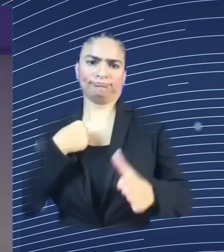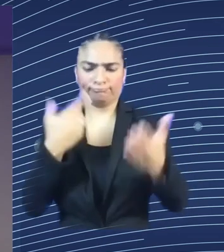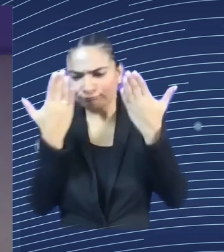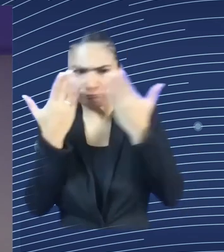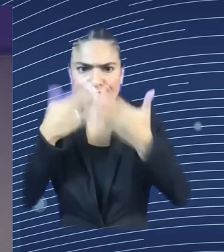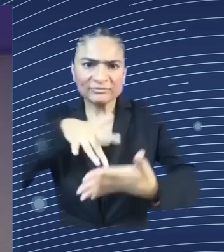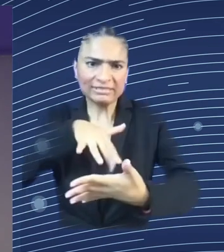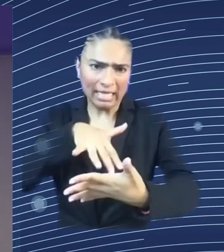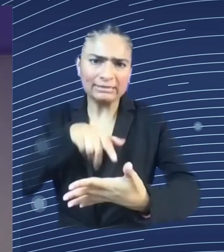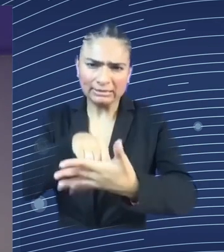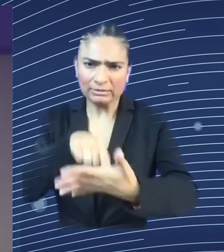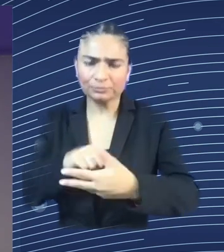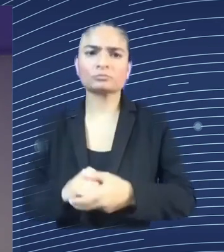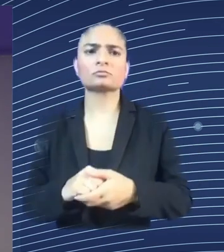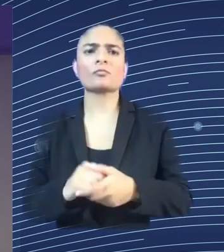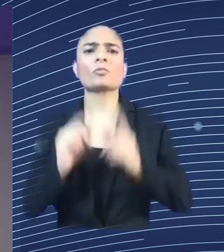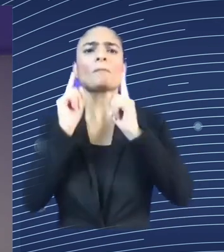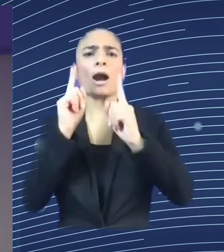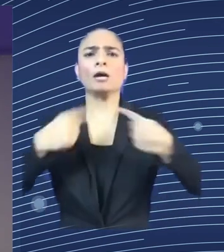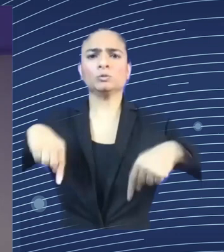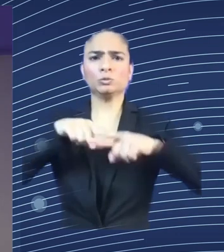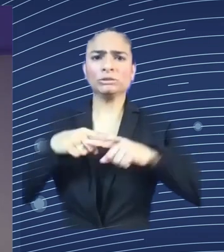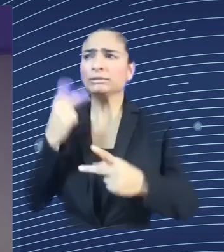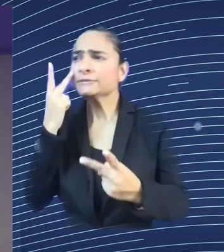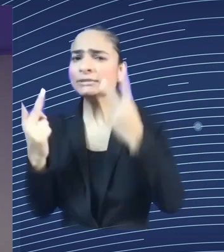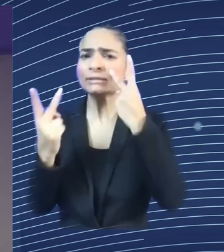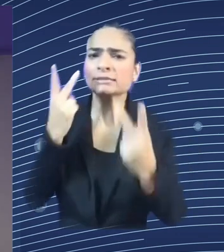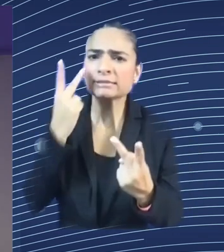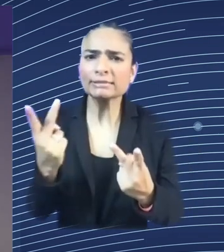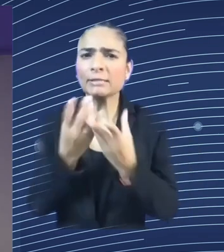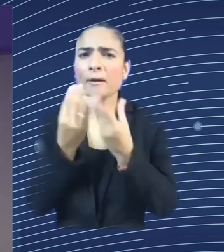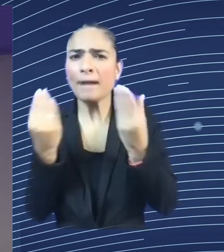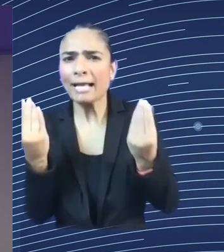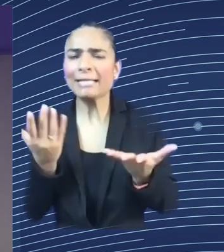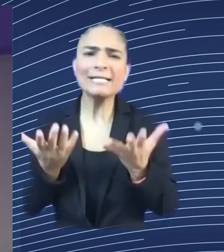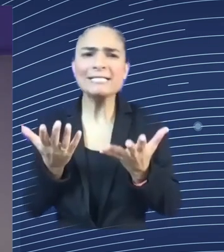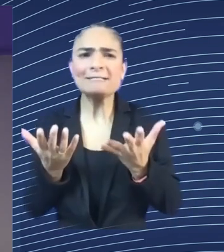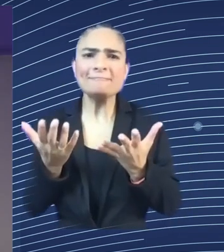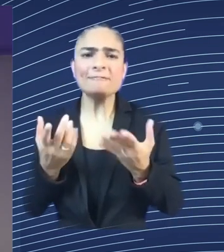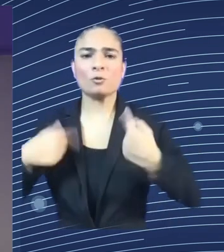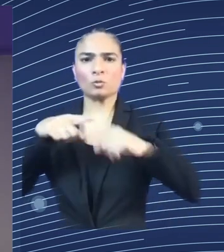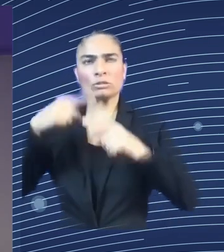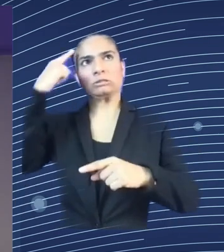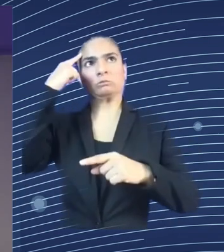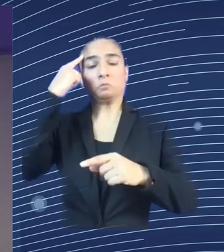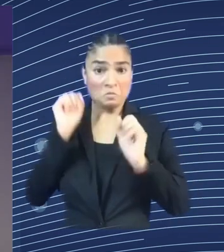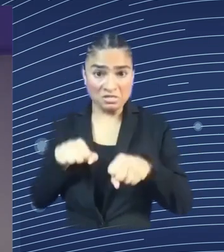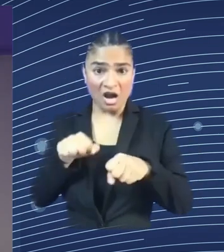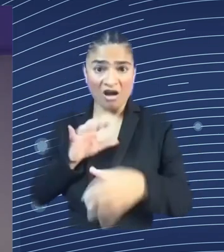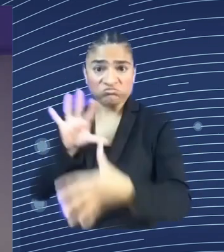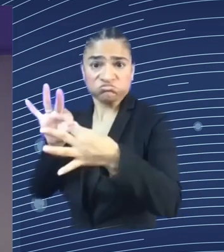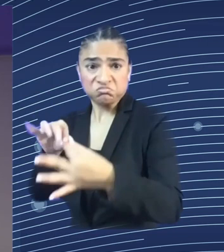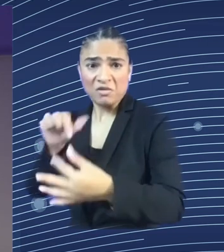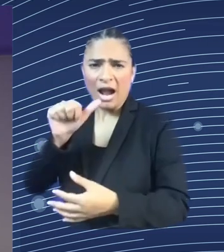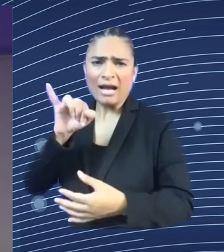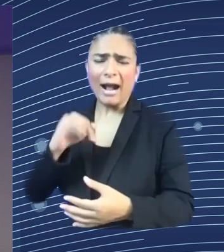going to replace in some way humans and reduce the work time. This might be possible, but it's definitely not